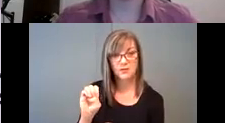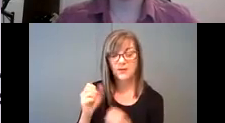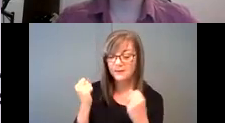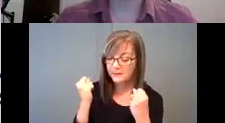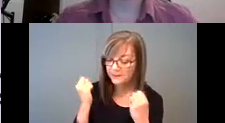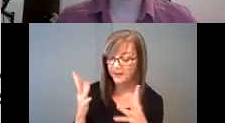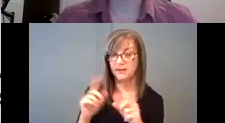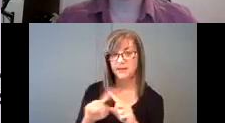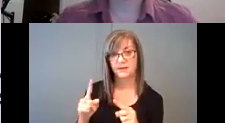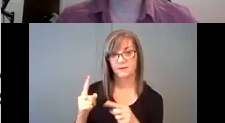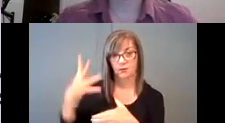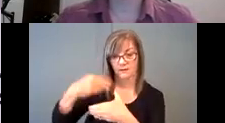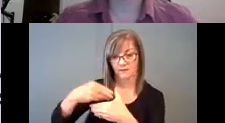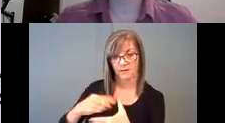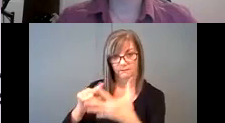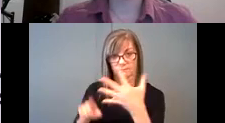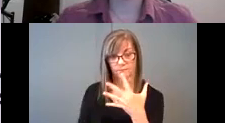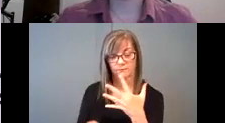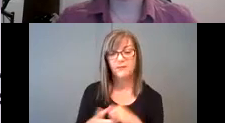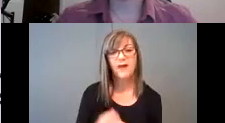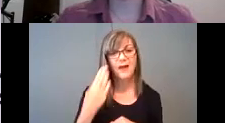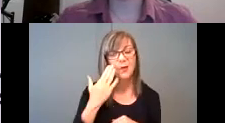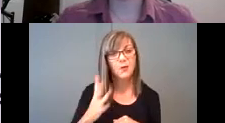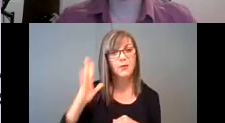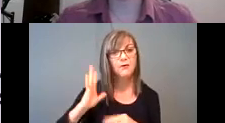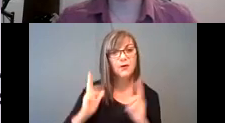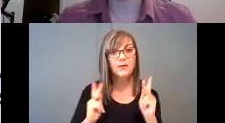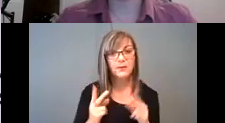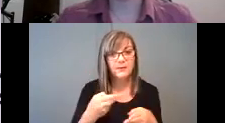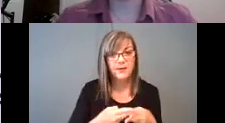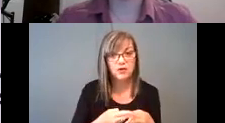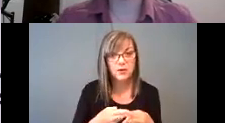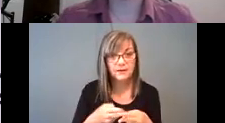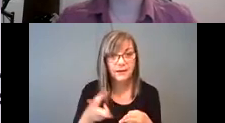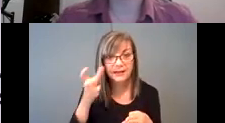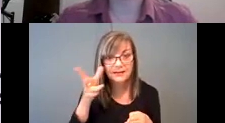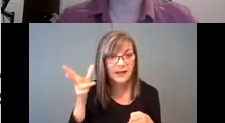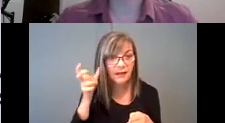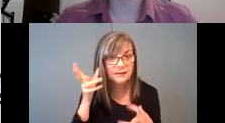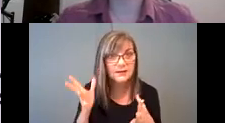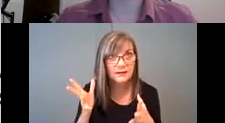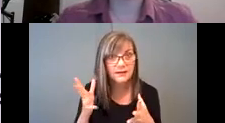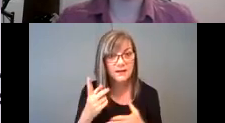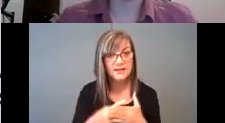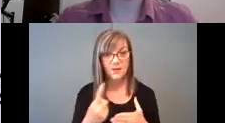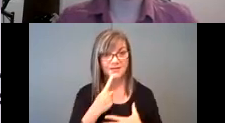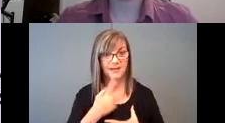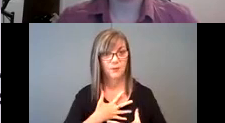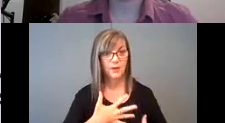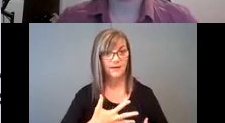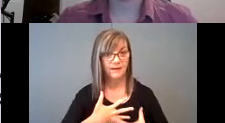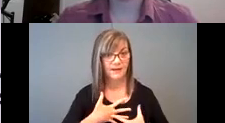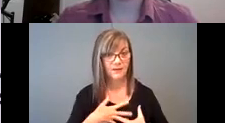that. I know that a lot of people earlier mentioned listening, someone mentioned breathing, and all of those show up in these different